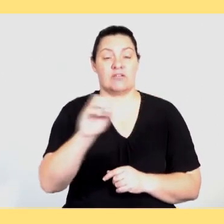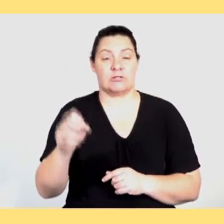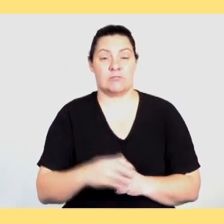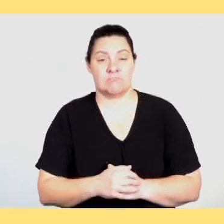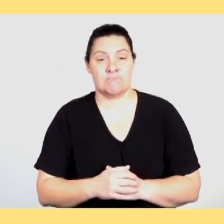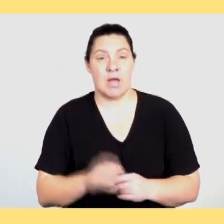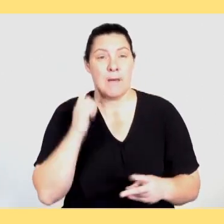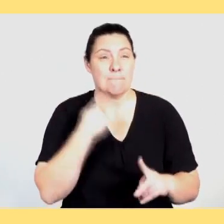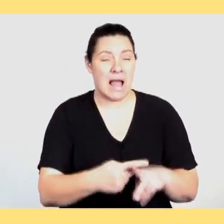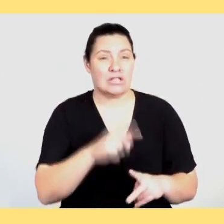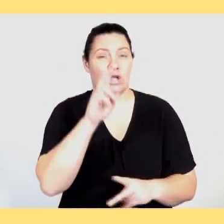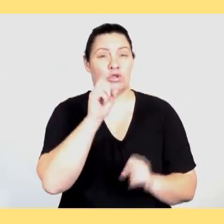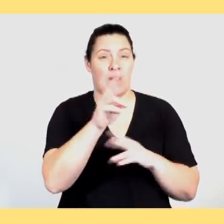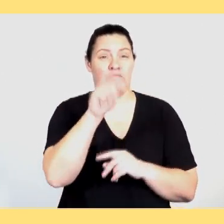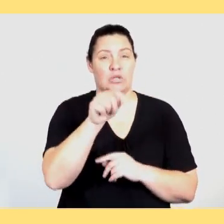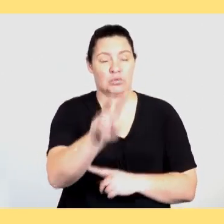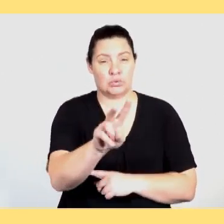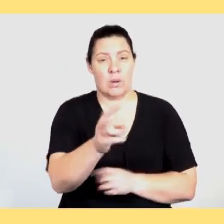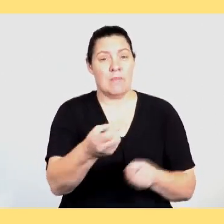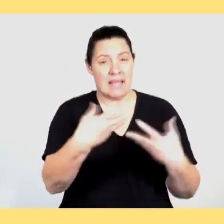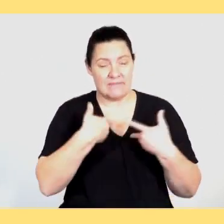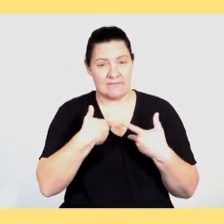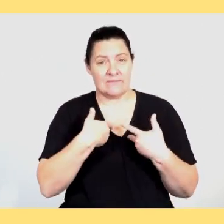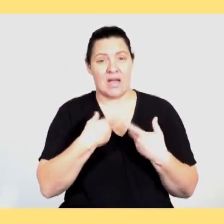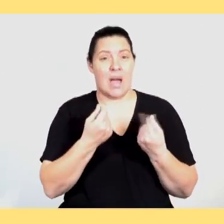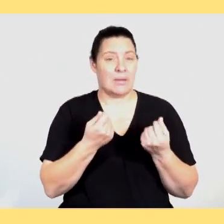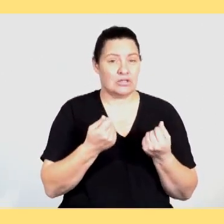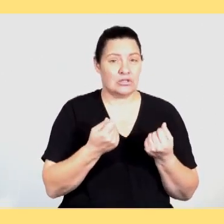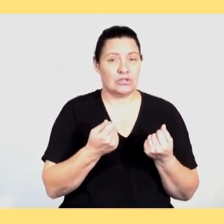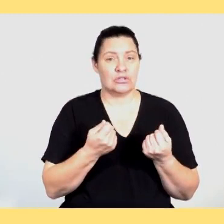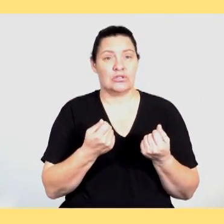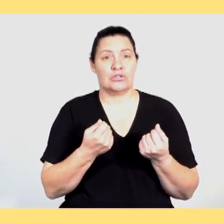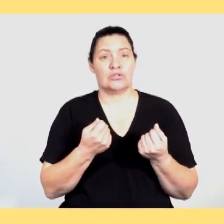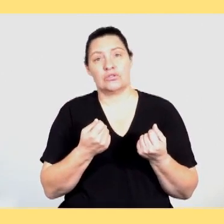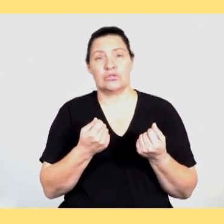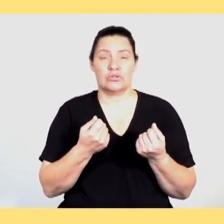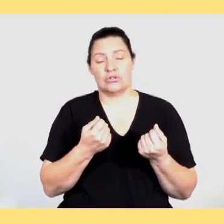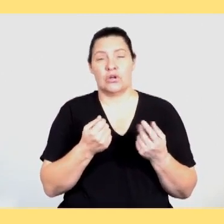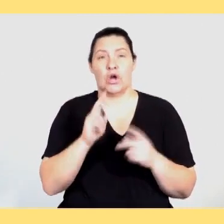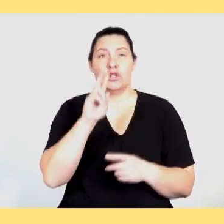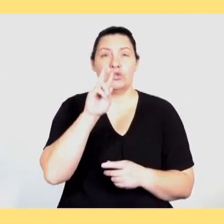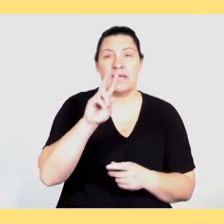12,500. Plus the 12.2, that is now going to give me an amount which is